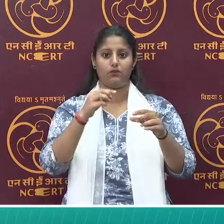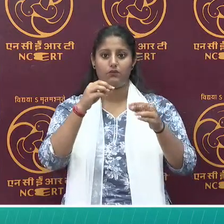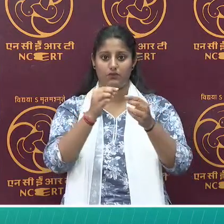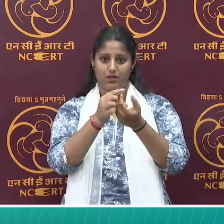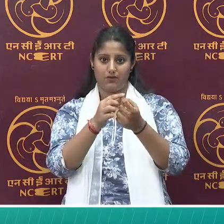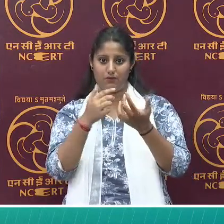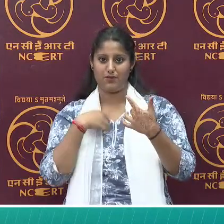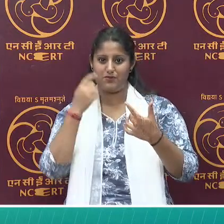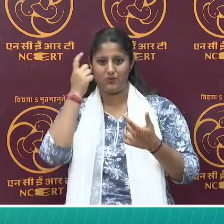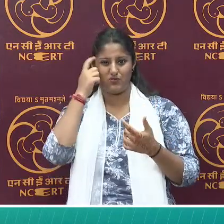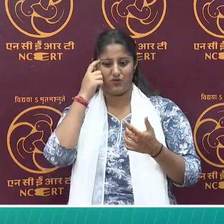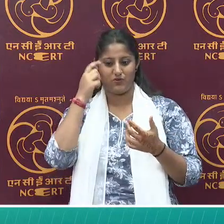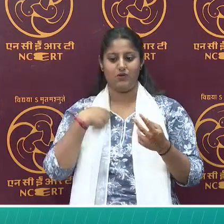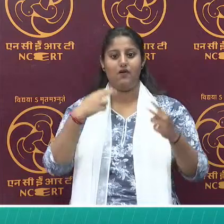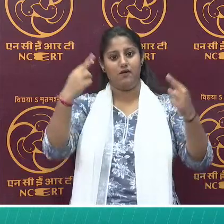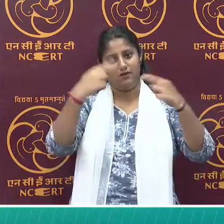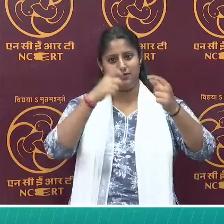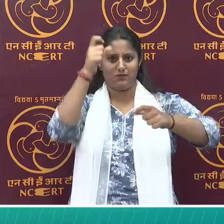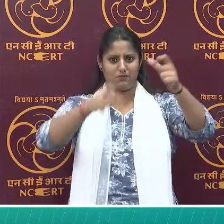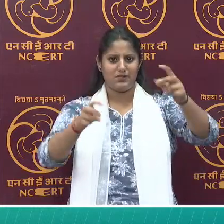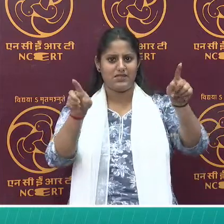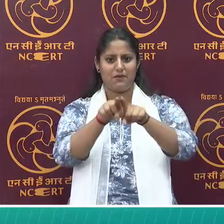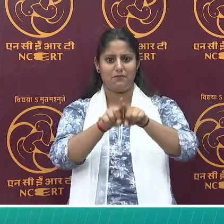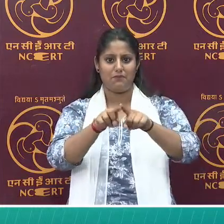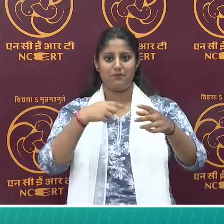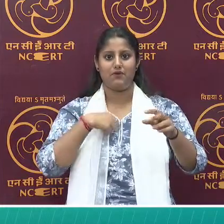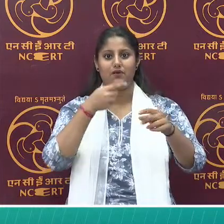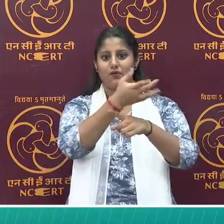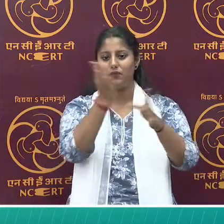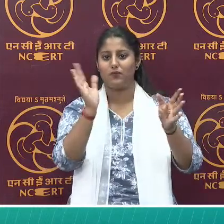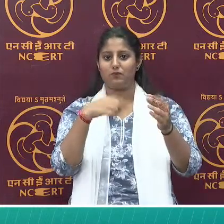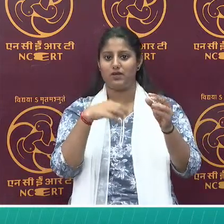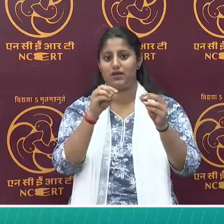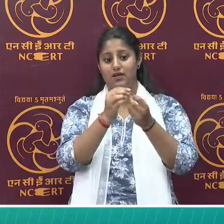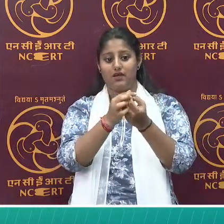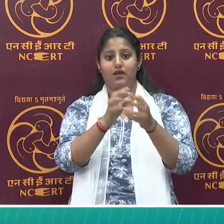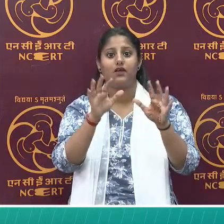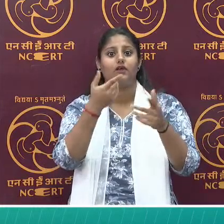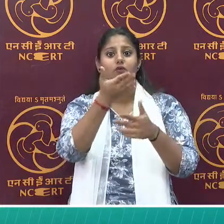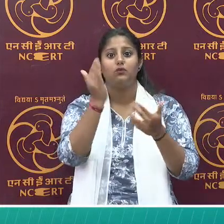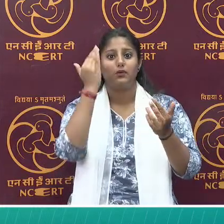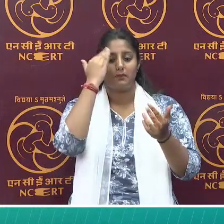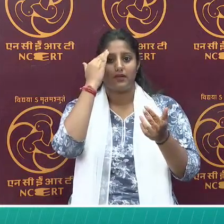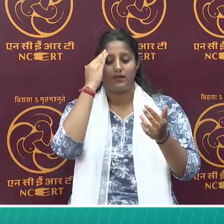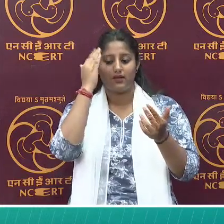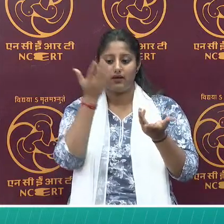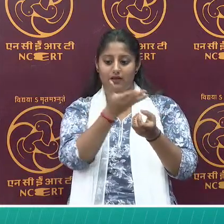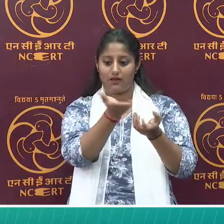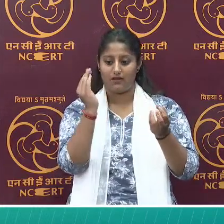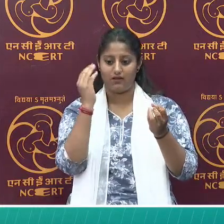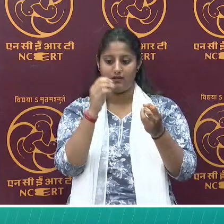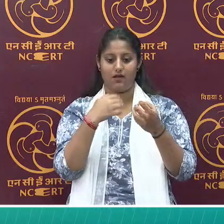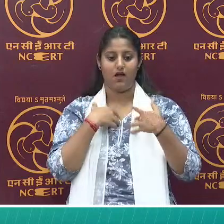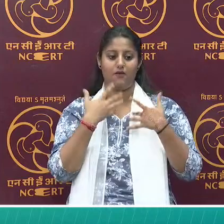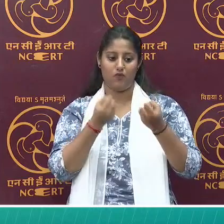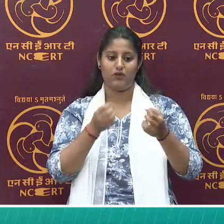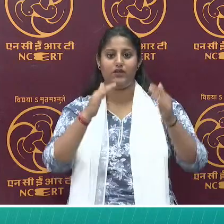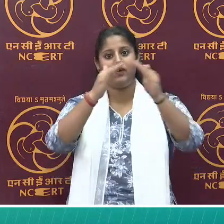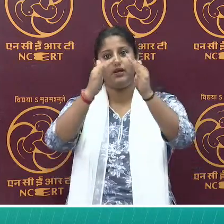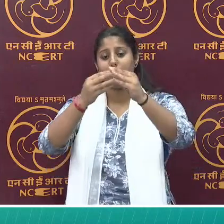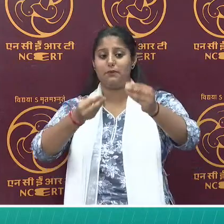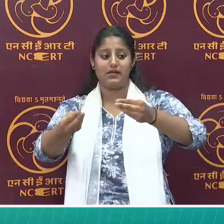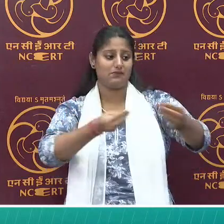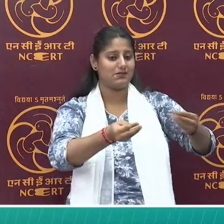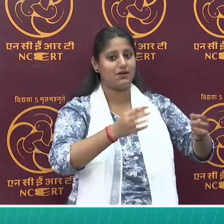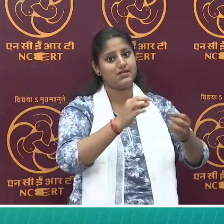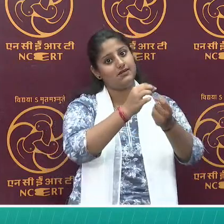something for our viewers to do. Viewers, now you know about how to grow crops. Why don't you grow your own plants at home? Since